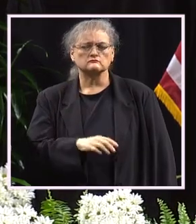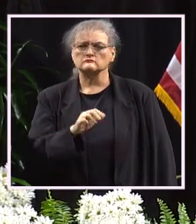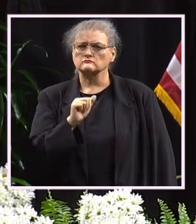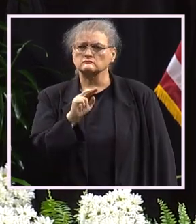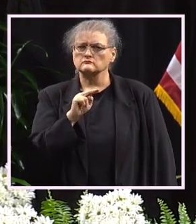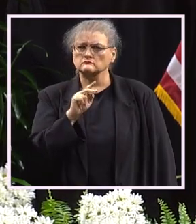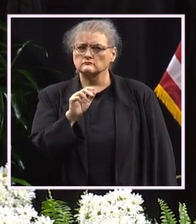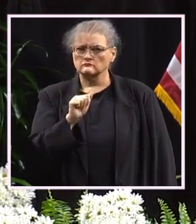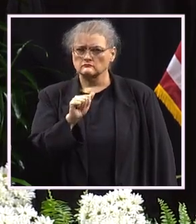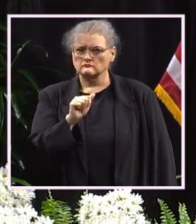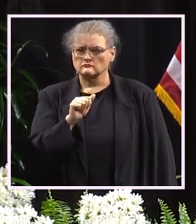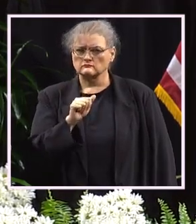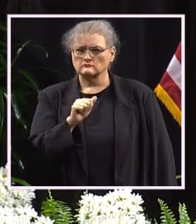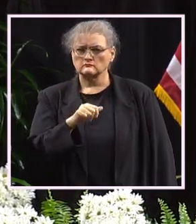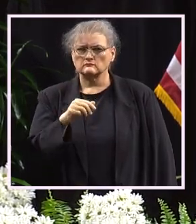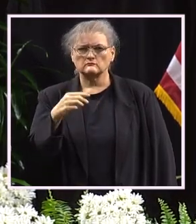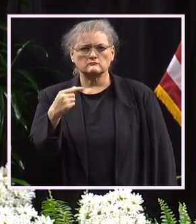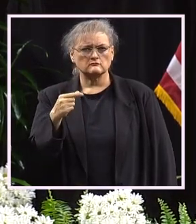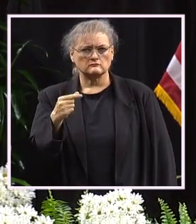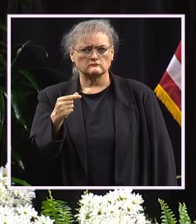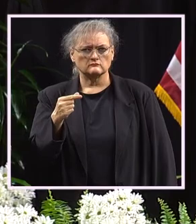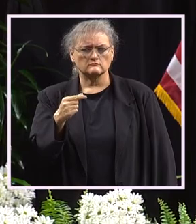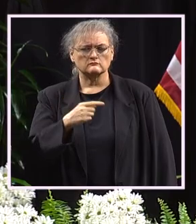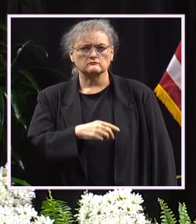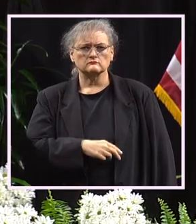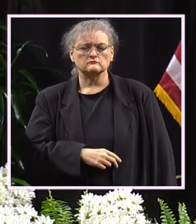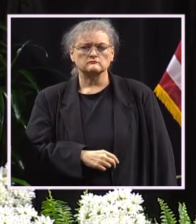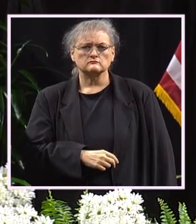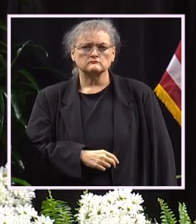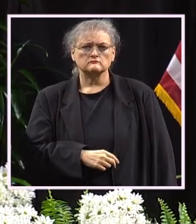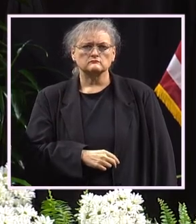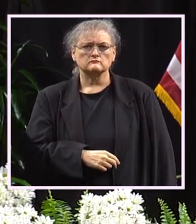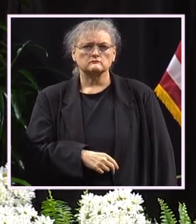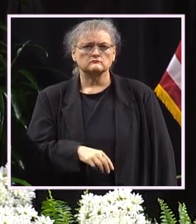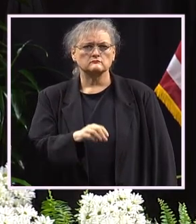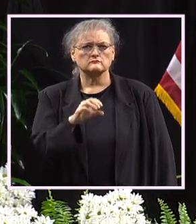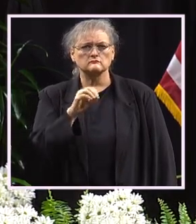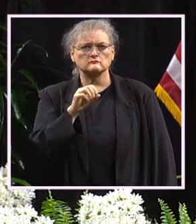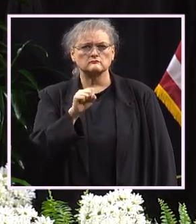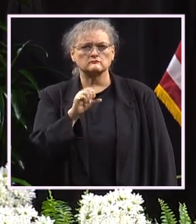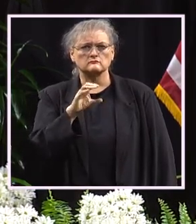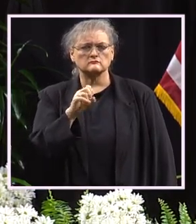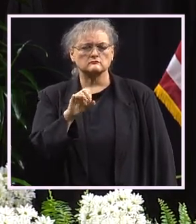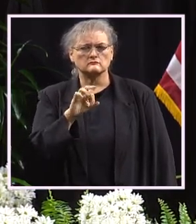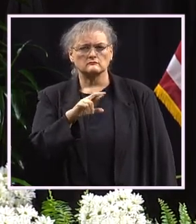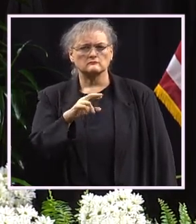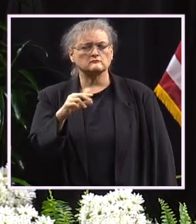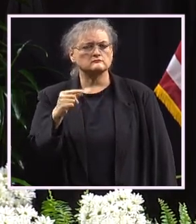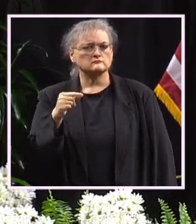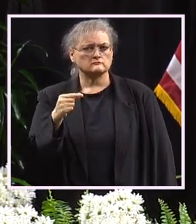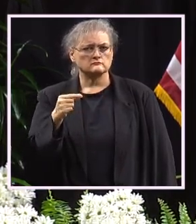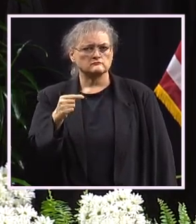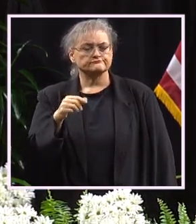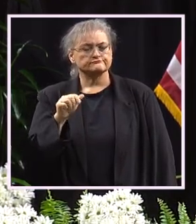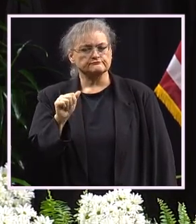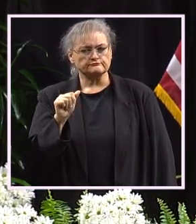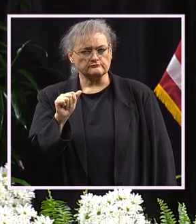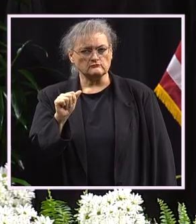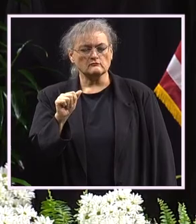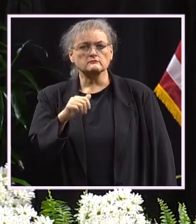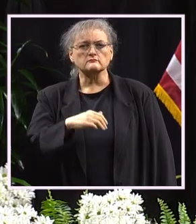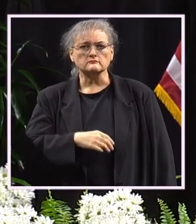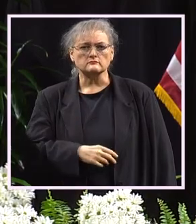Ana Isabella Gomez, summa cum laude. Oscarlos J. Guzman Alvarez, summa cum